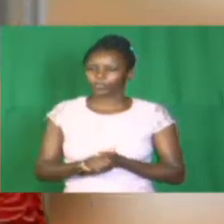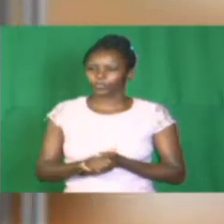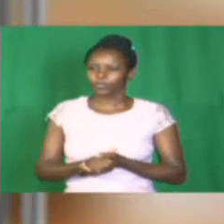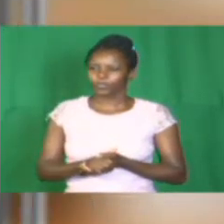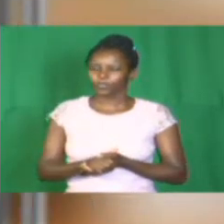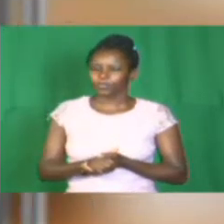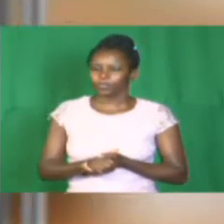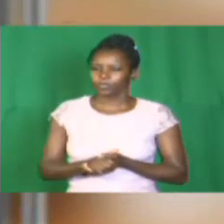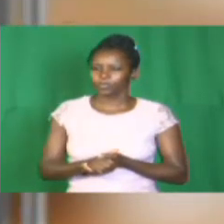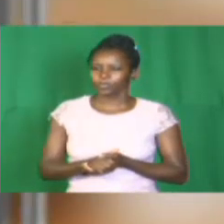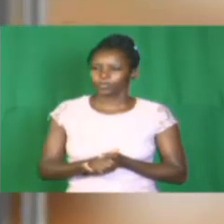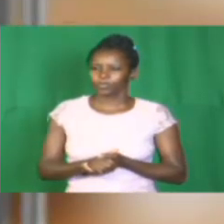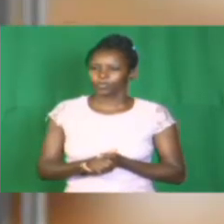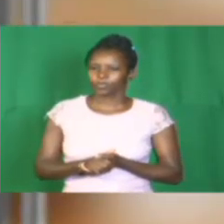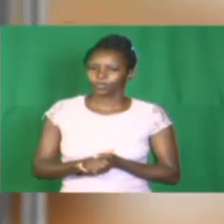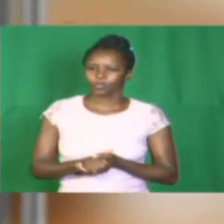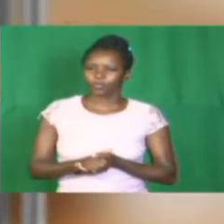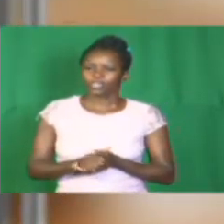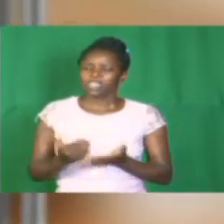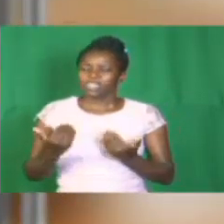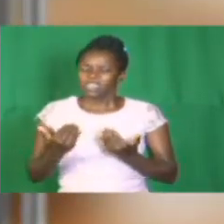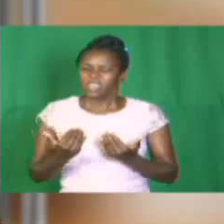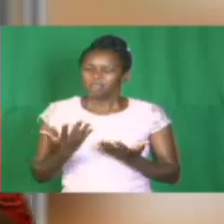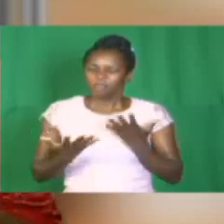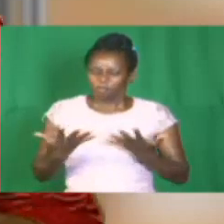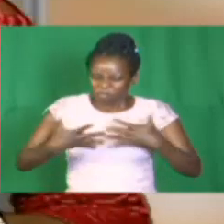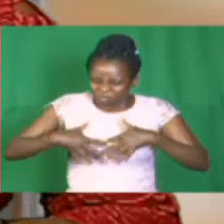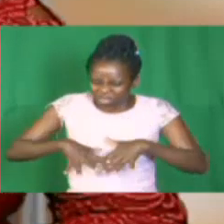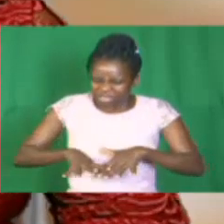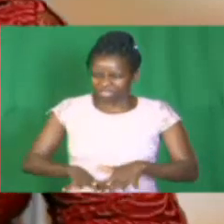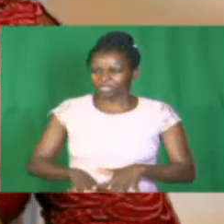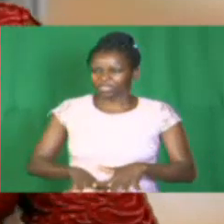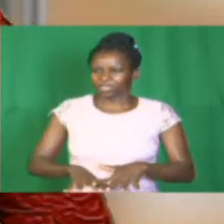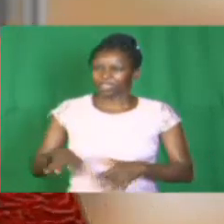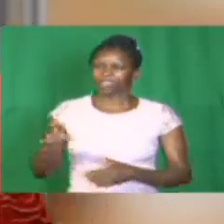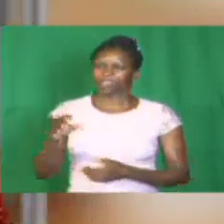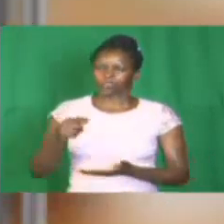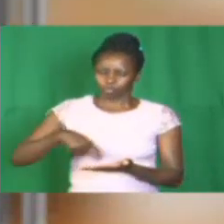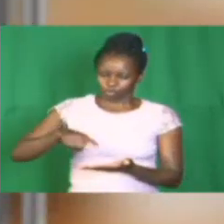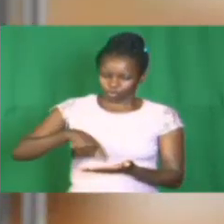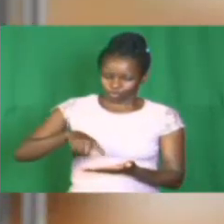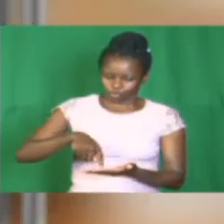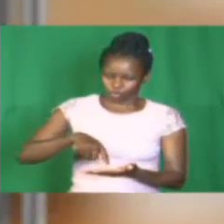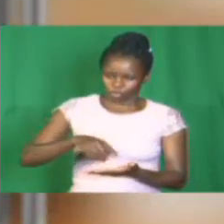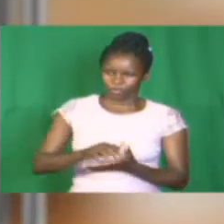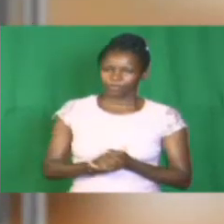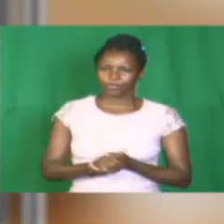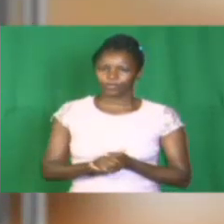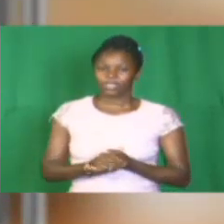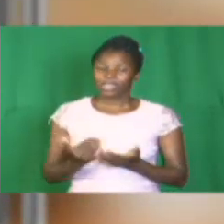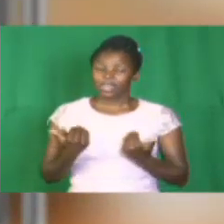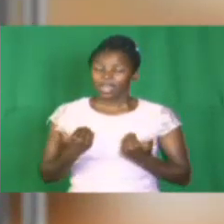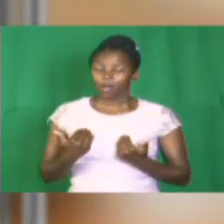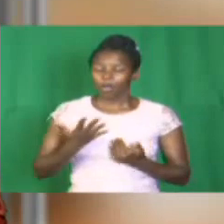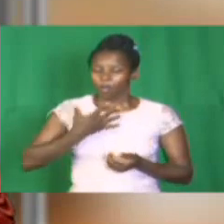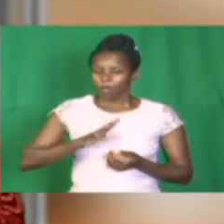Okay, now we have been talking about mixtures solution. So now there is another thing that I want you, dear